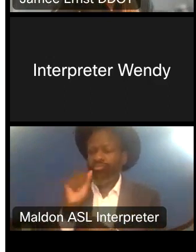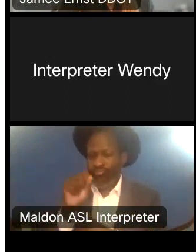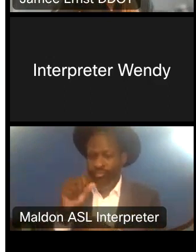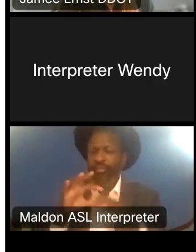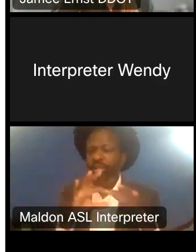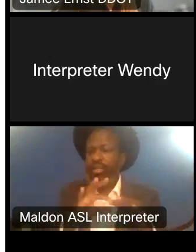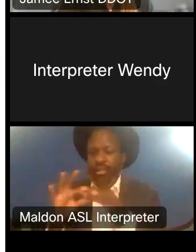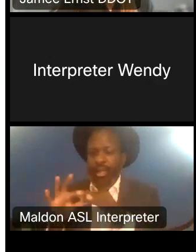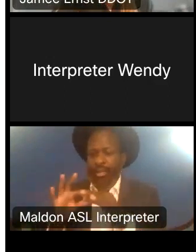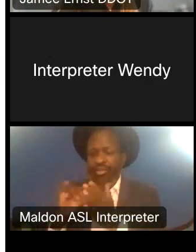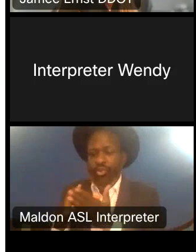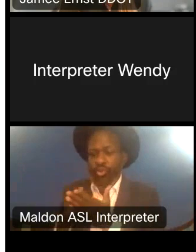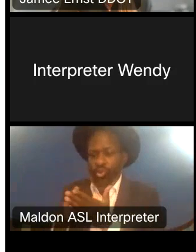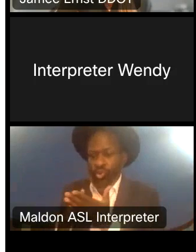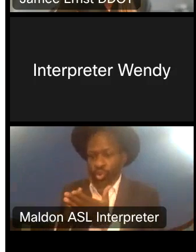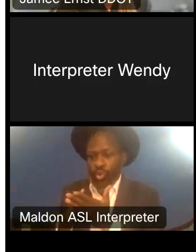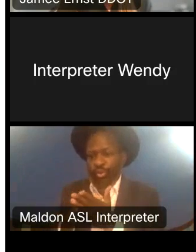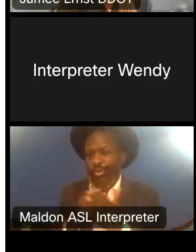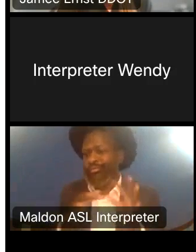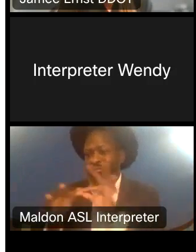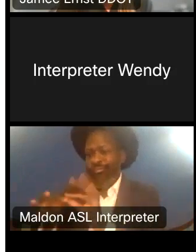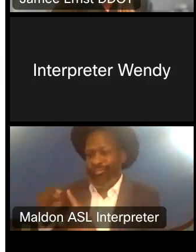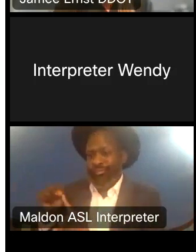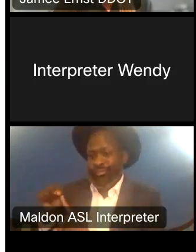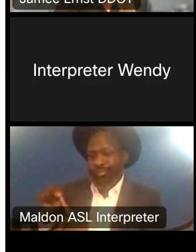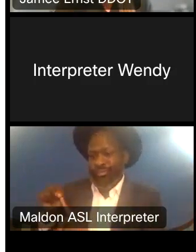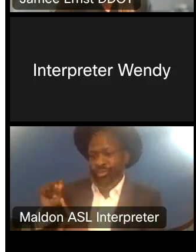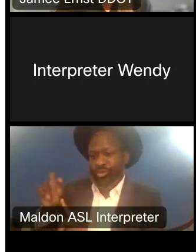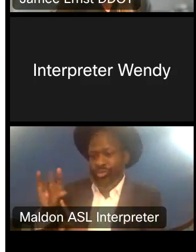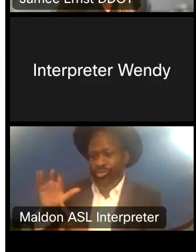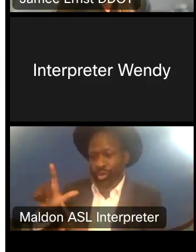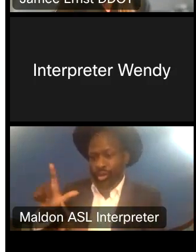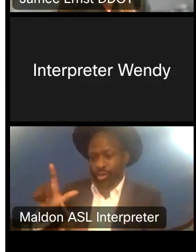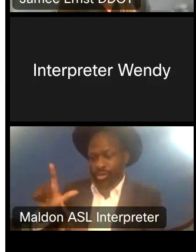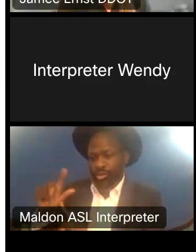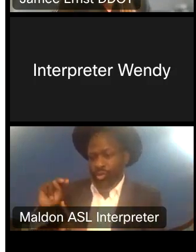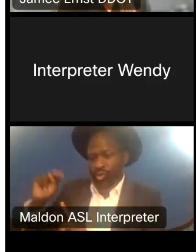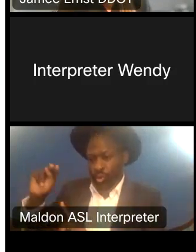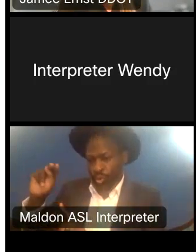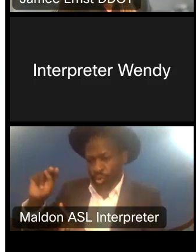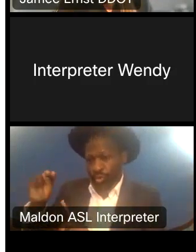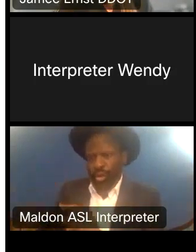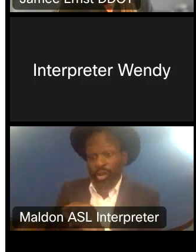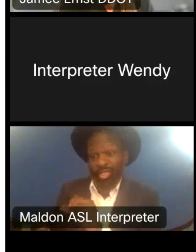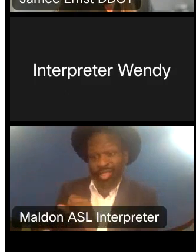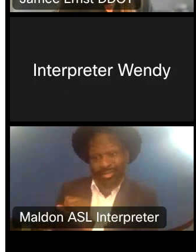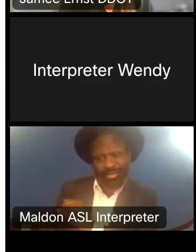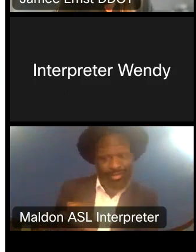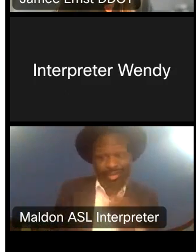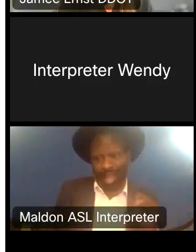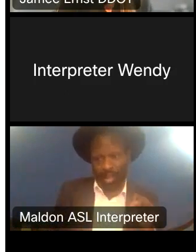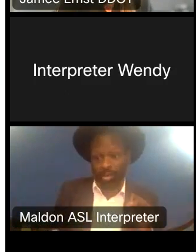Avenue to the Met Branch Trail on the north side through that park. On the south side, there are significant